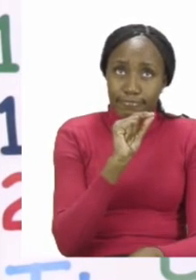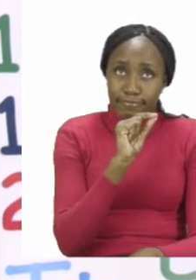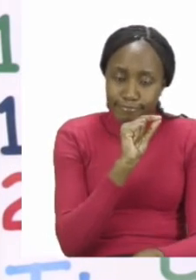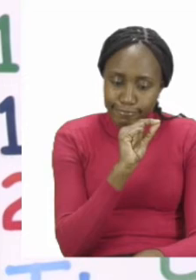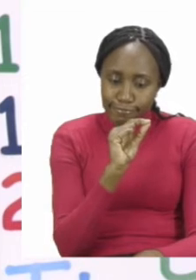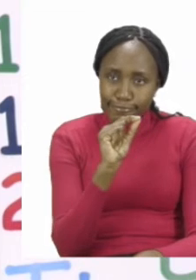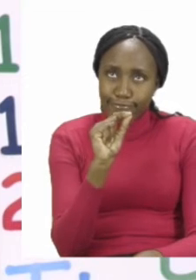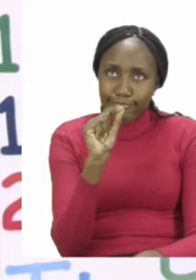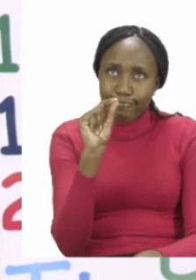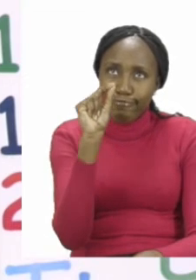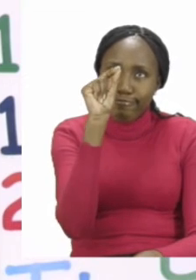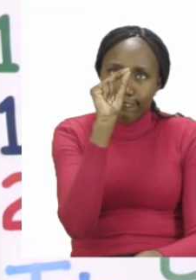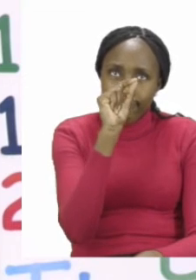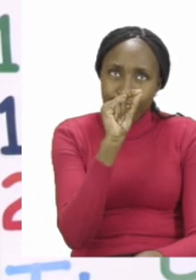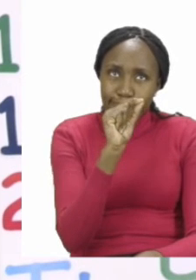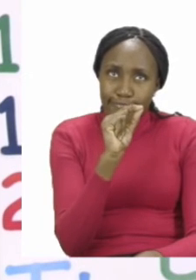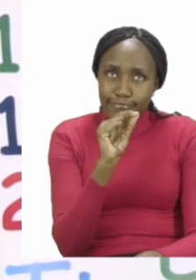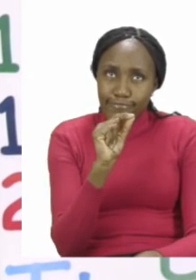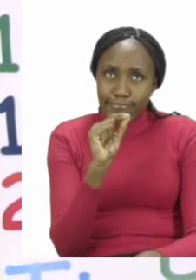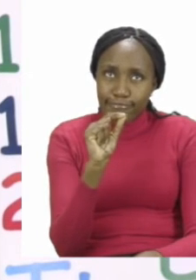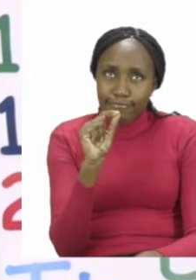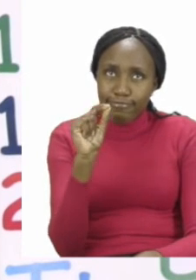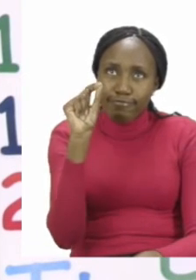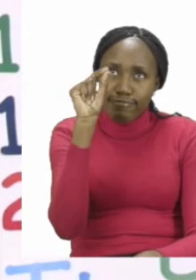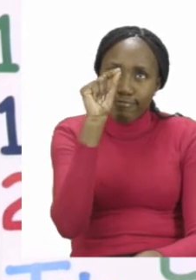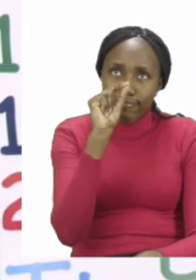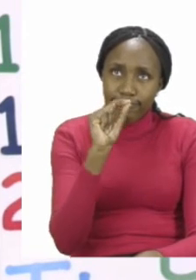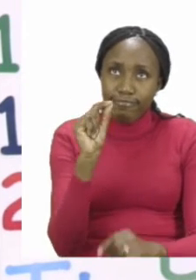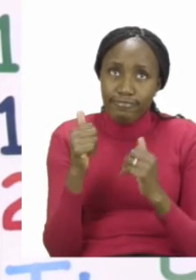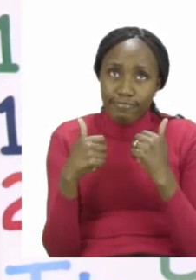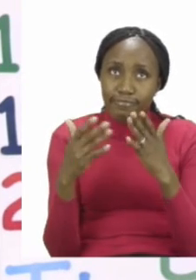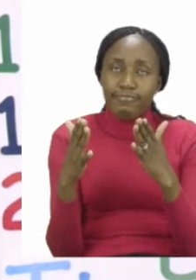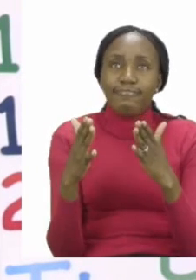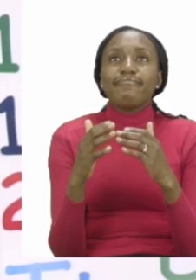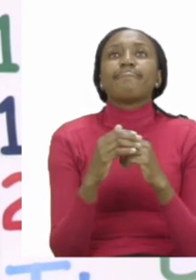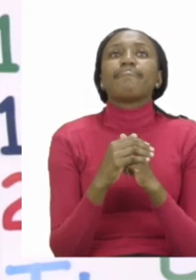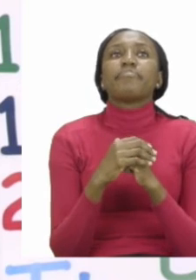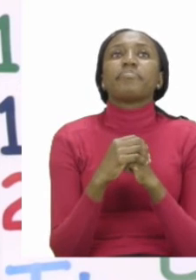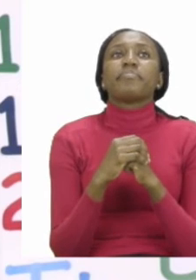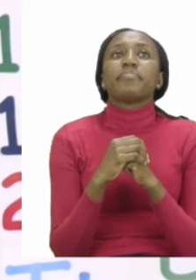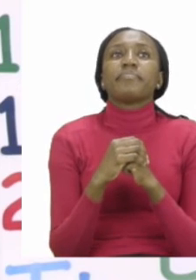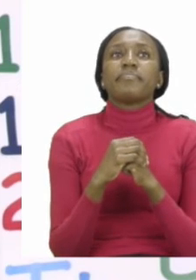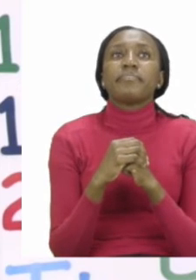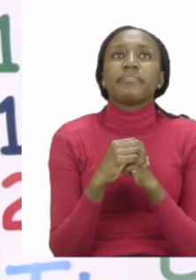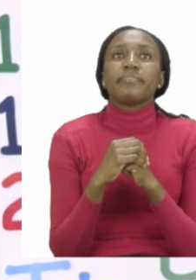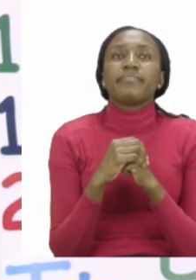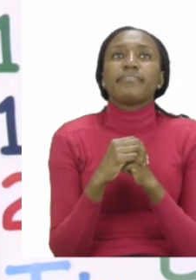you start at the bottom. Hold your pencils or your